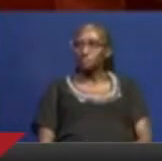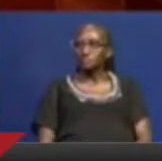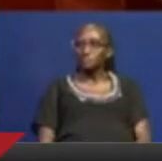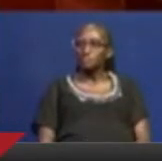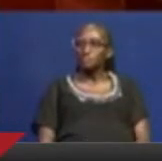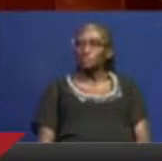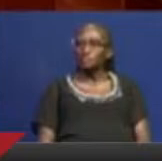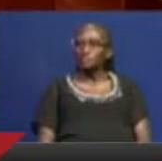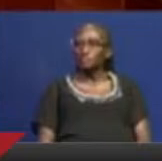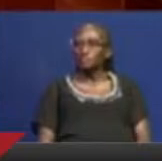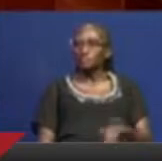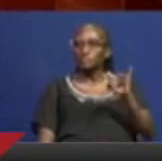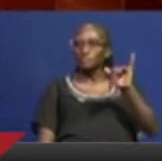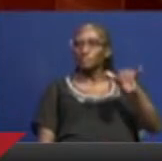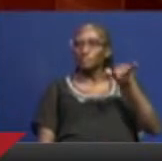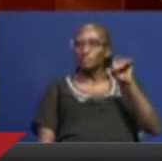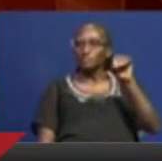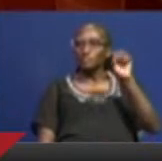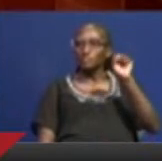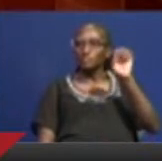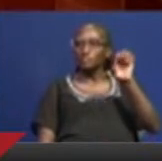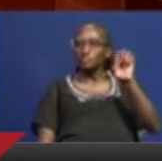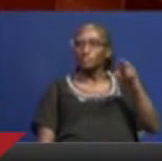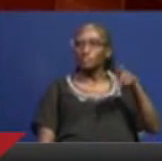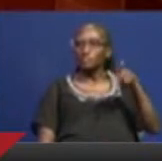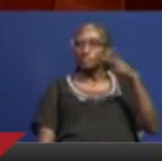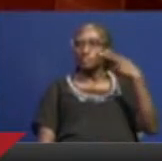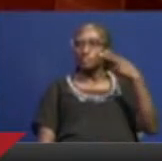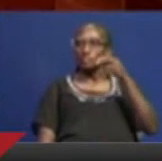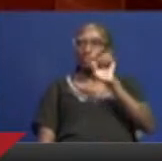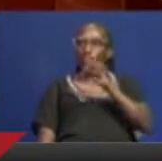Kureso South Joseph Kipkoske Tanui.